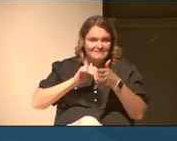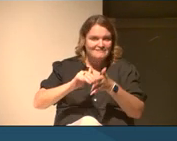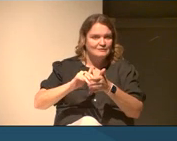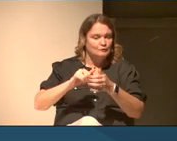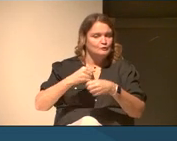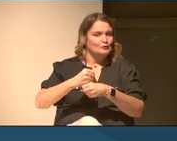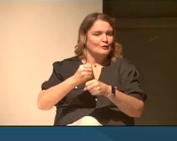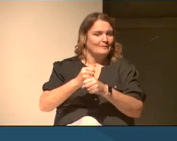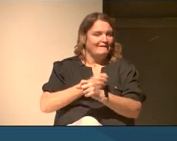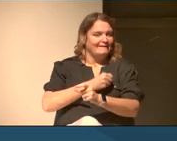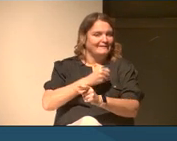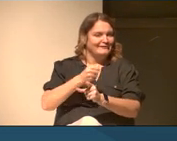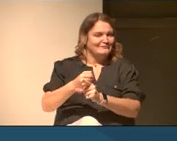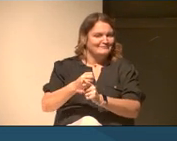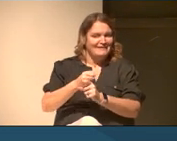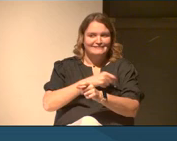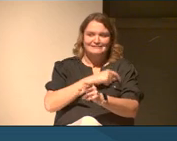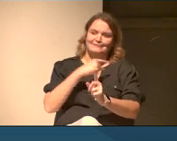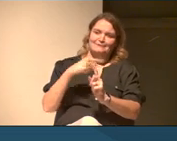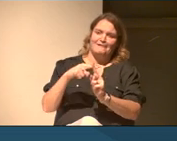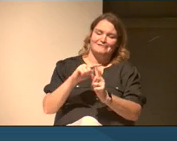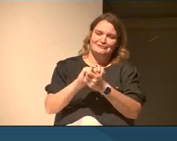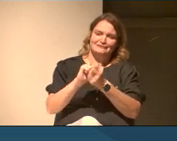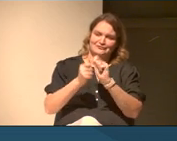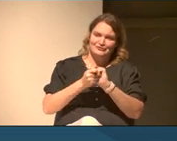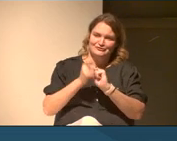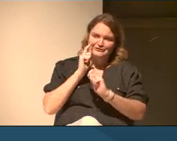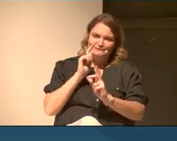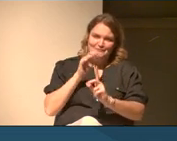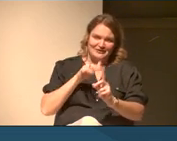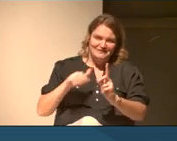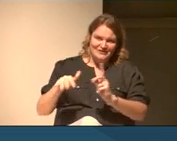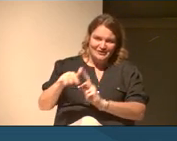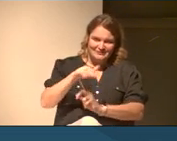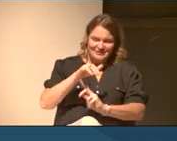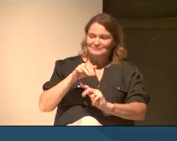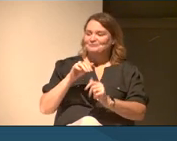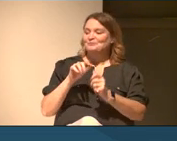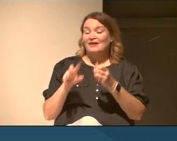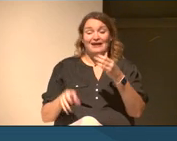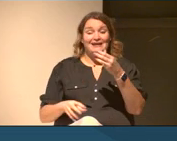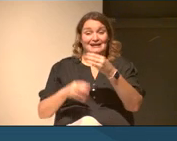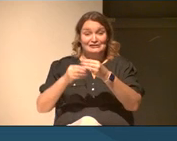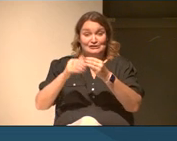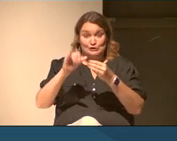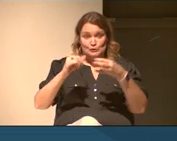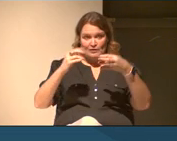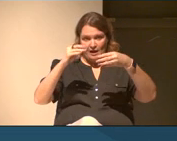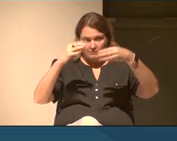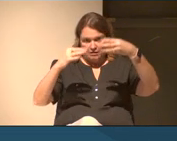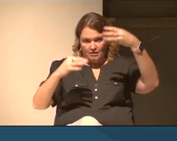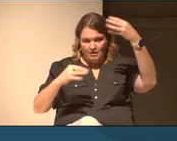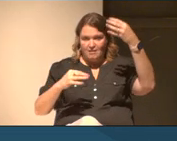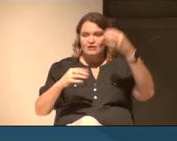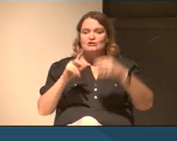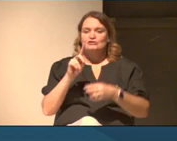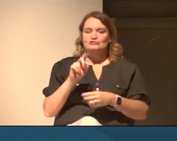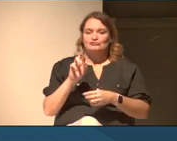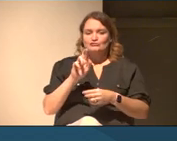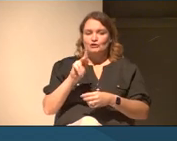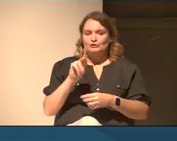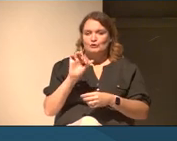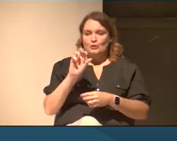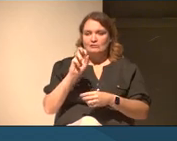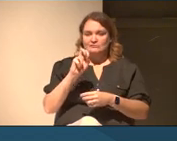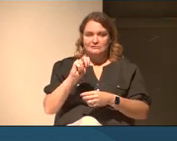impact and positive changes on the environment. And in addition to that, at the end, there's also Dr. Knowlton's